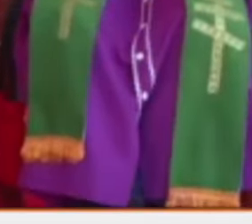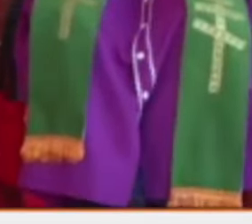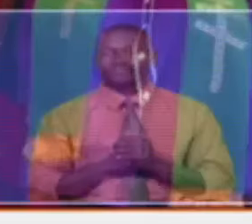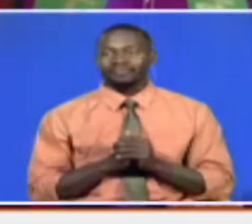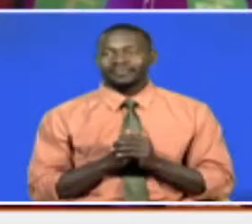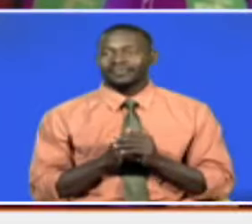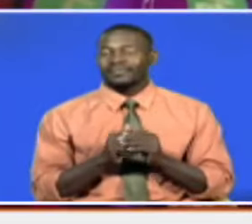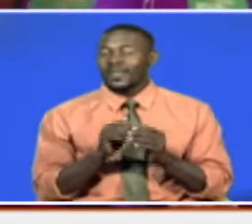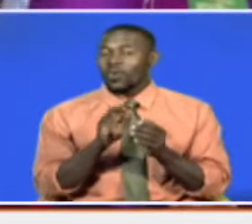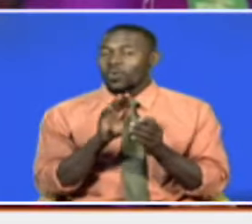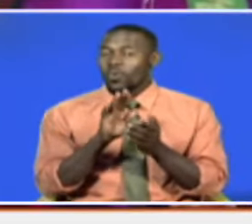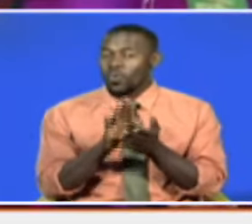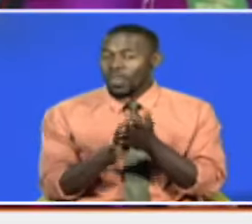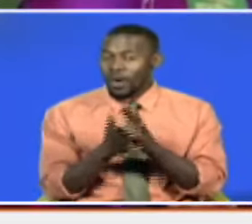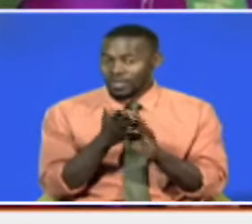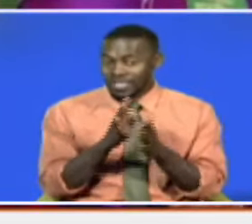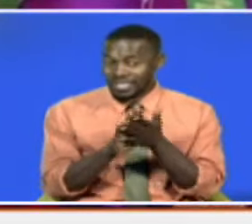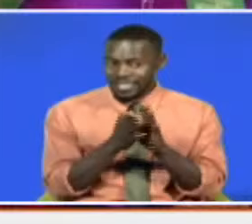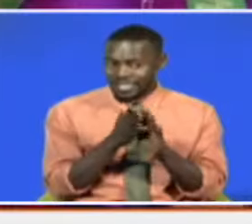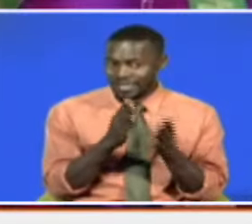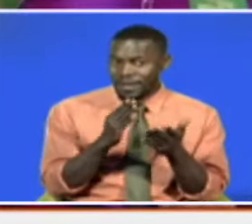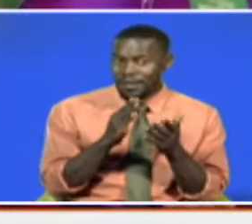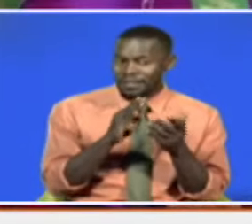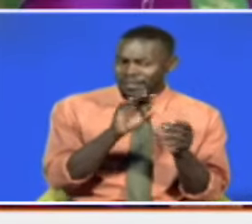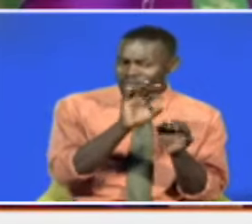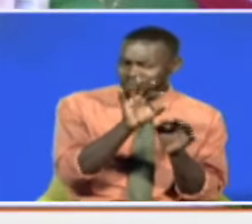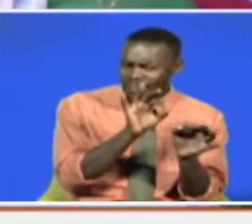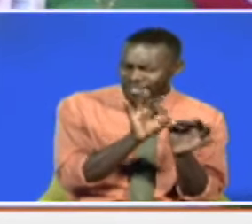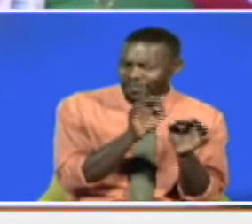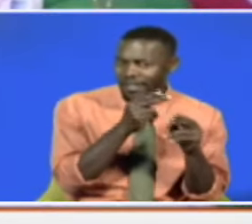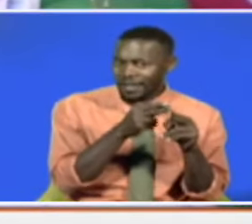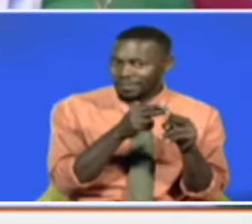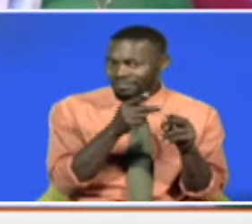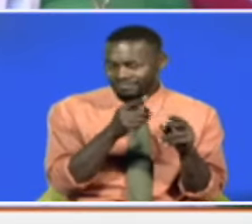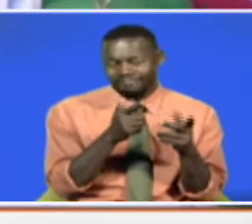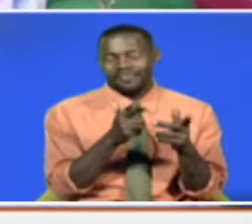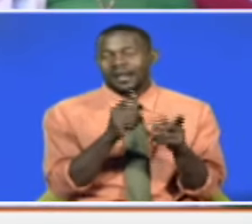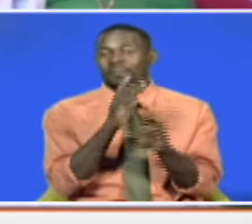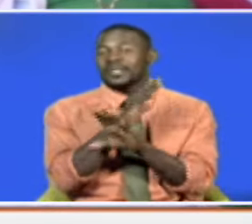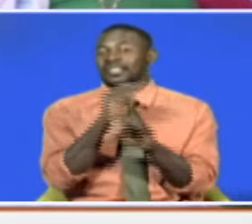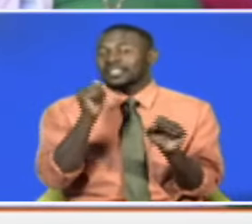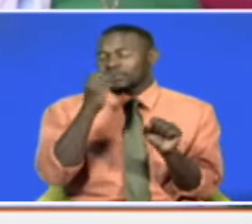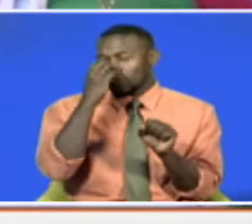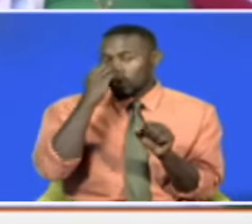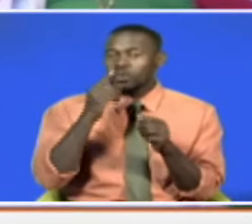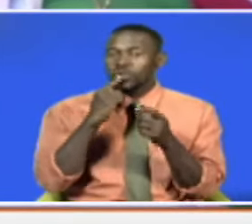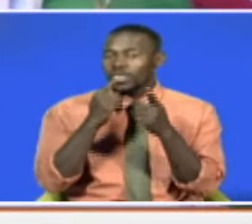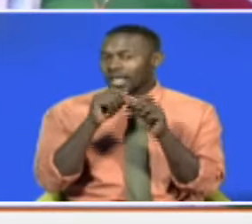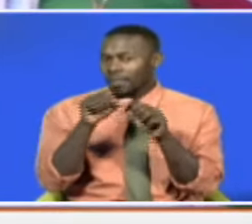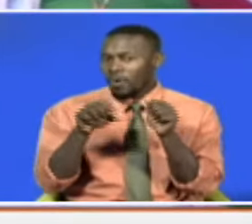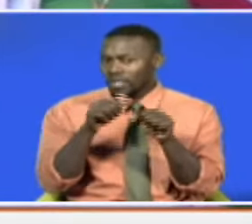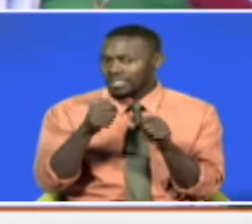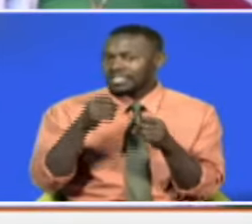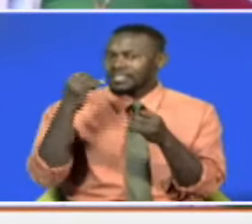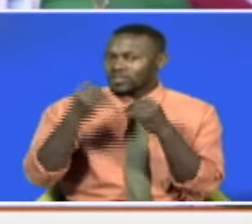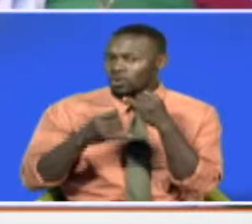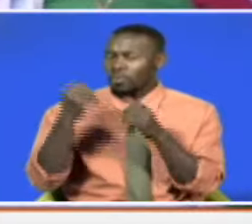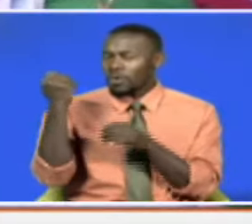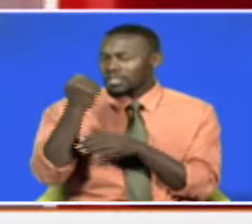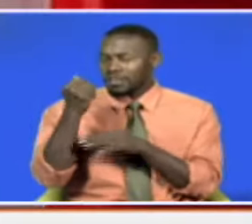Without mentioning names, President Ruto called on all leaders to cease politicking and prioritize delivering services to the people of